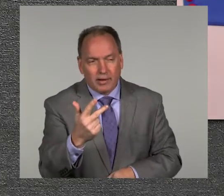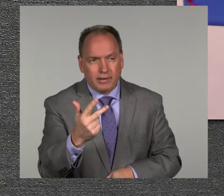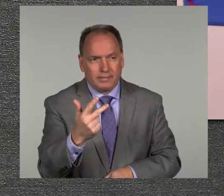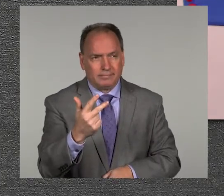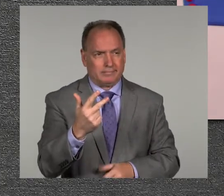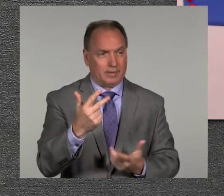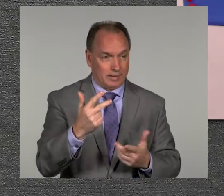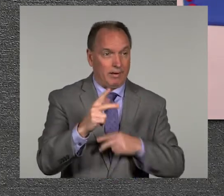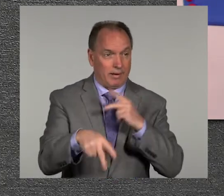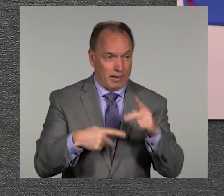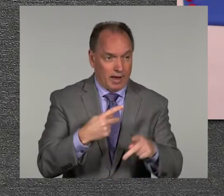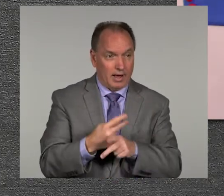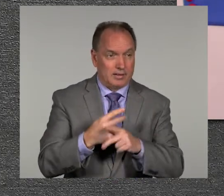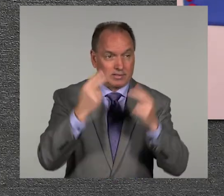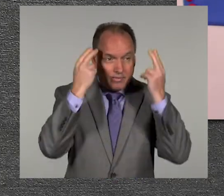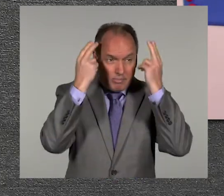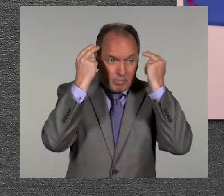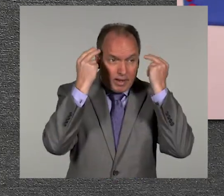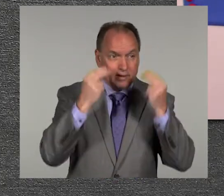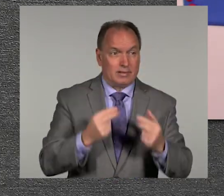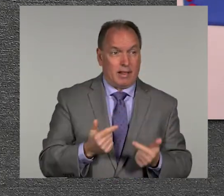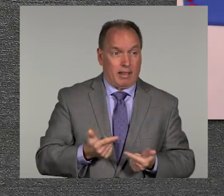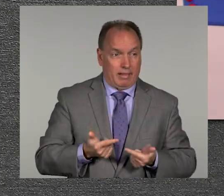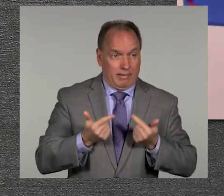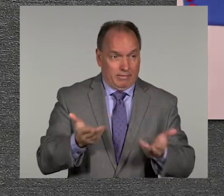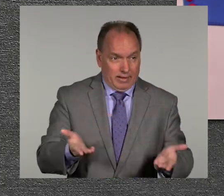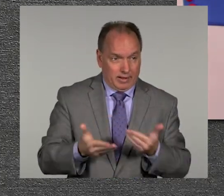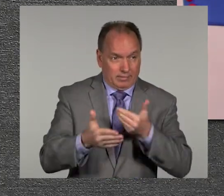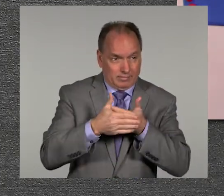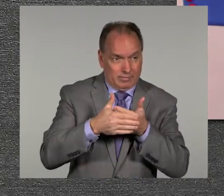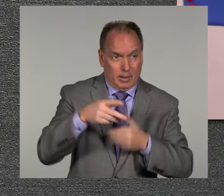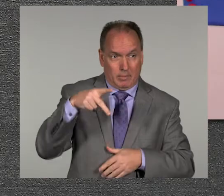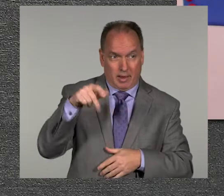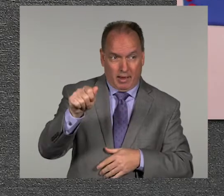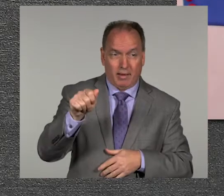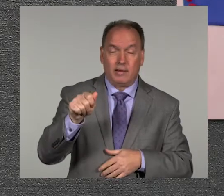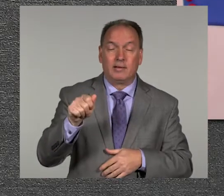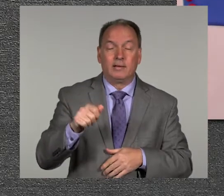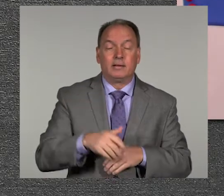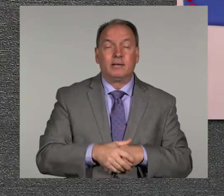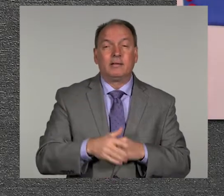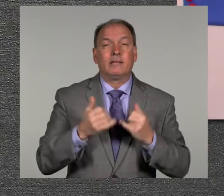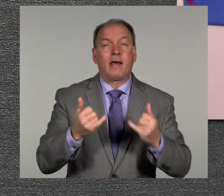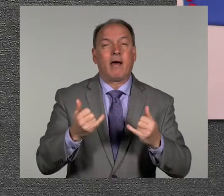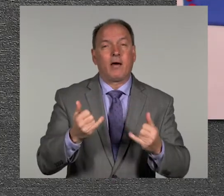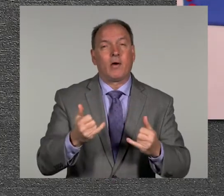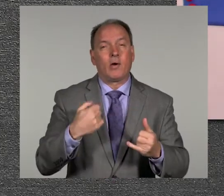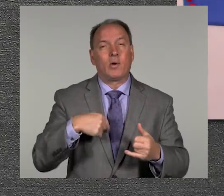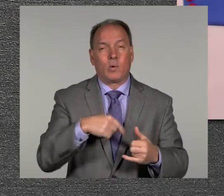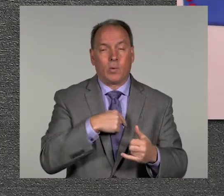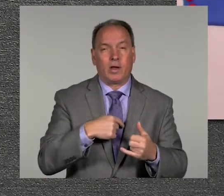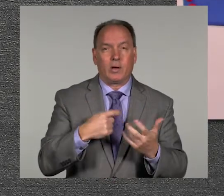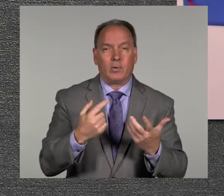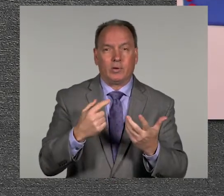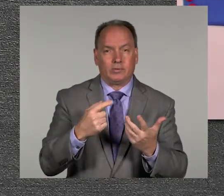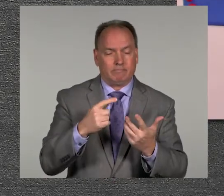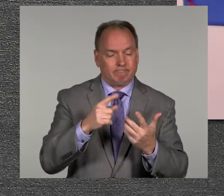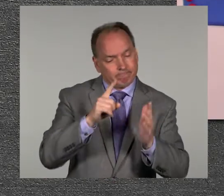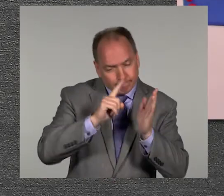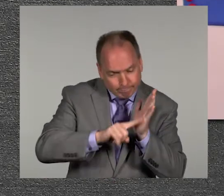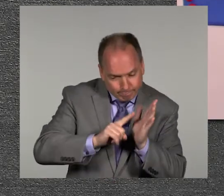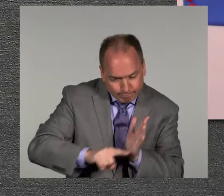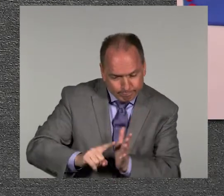different types of bunnies that live in the state of Pennsylvania where we live. Now we are going to get